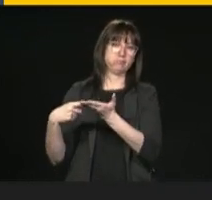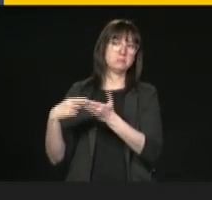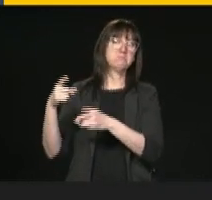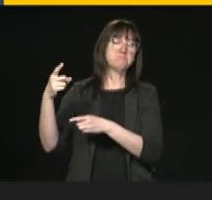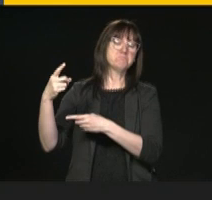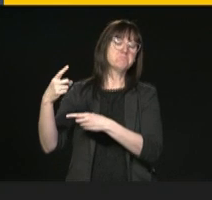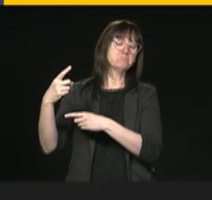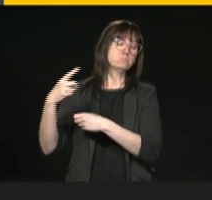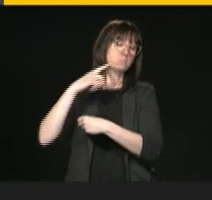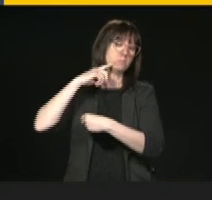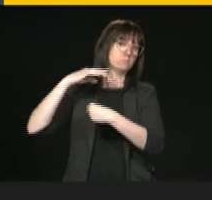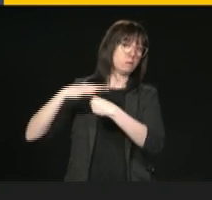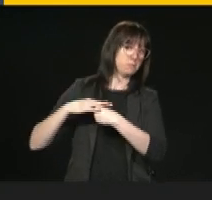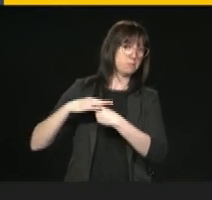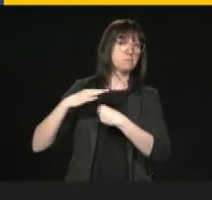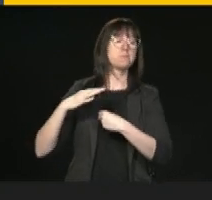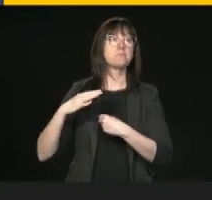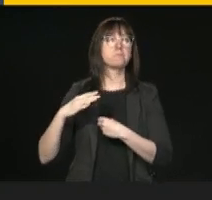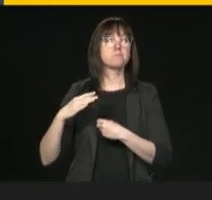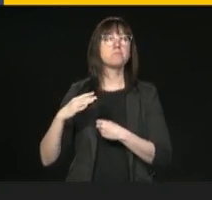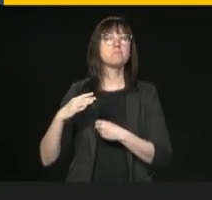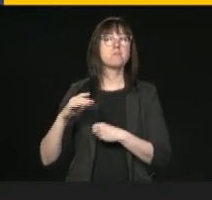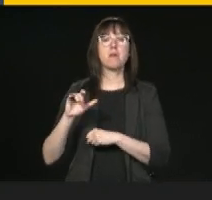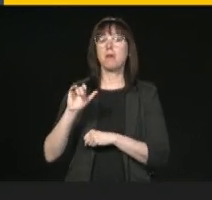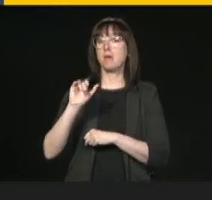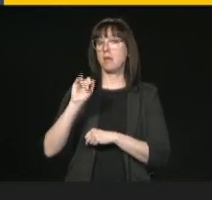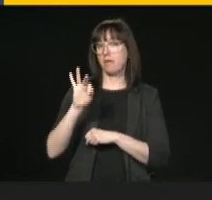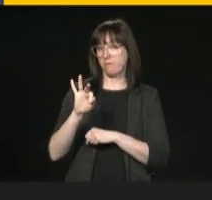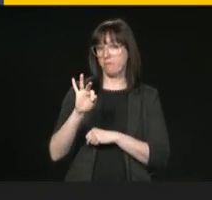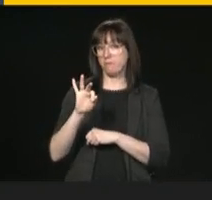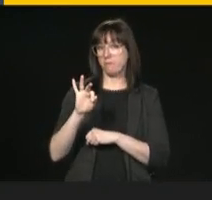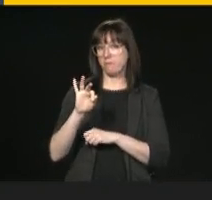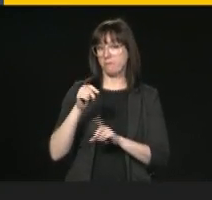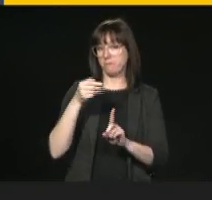that if someone finds themselves in difficulty,